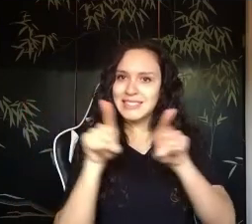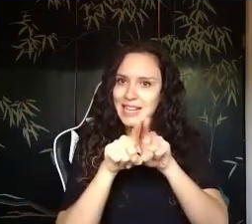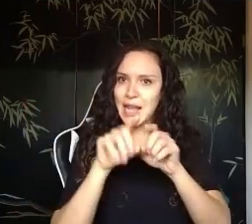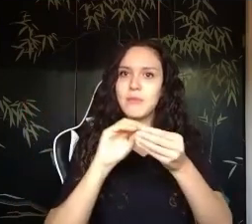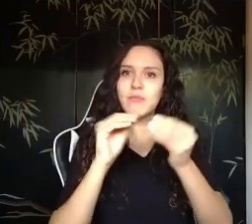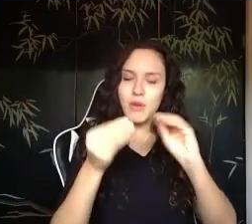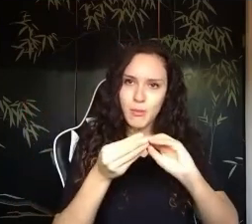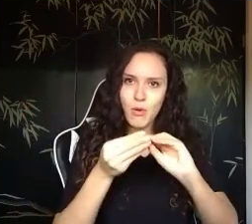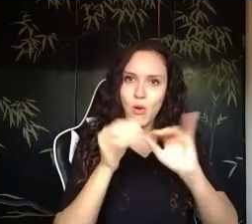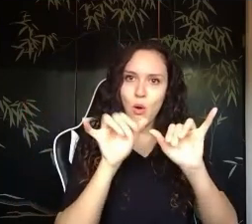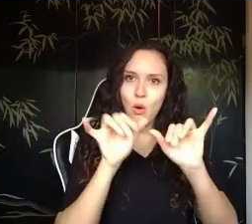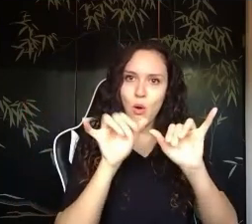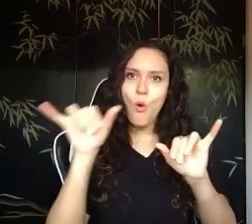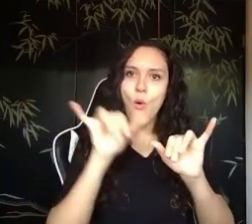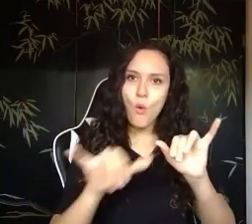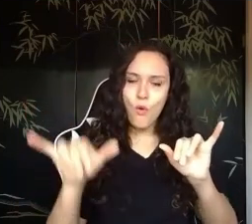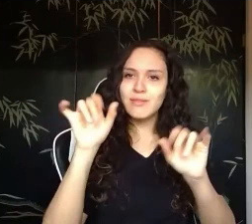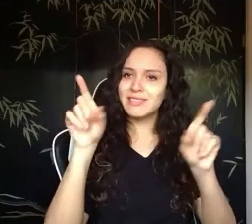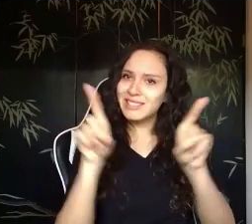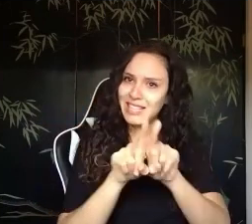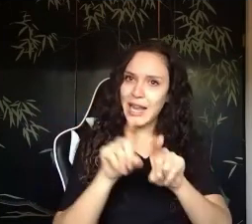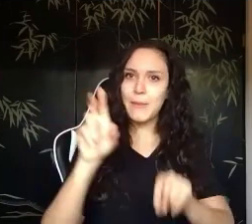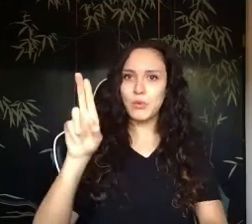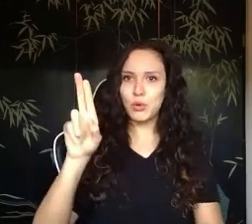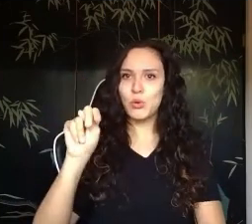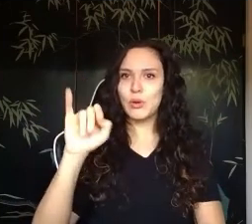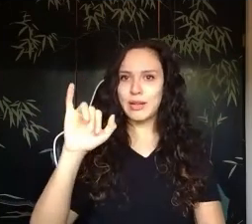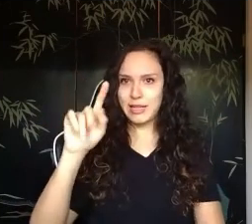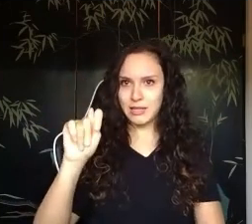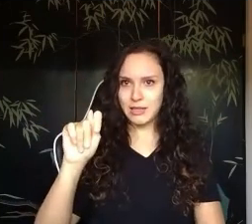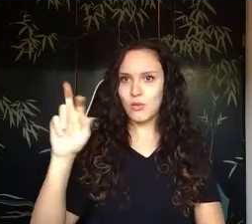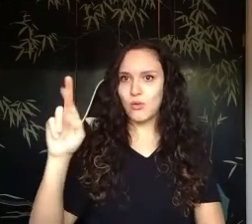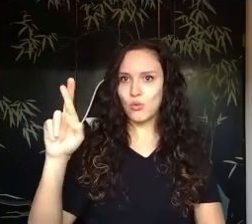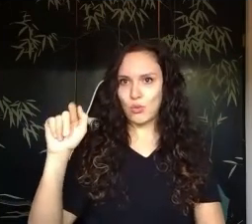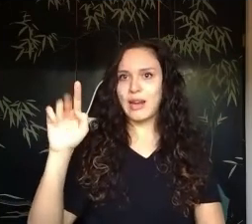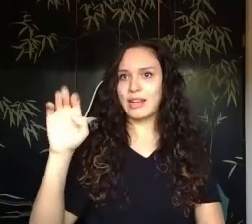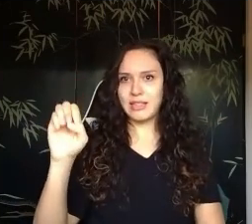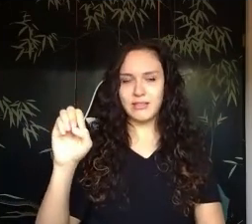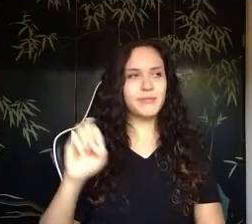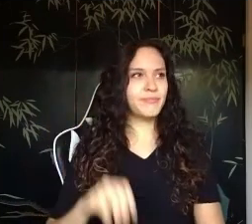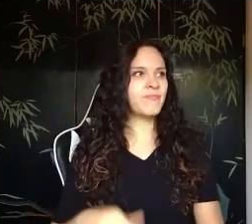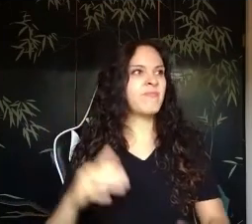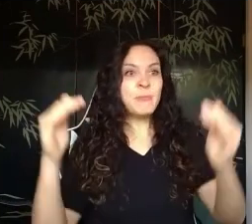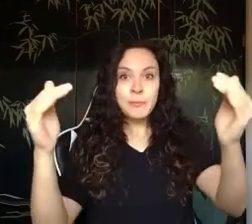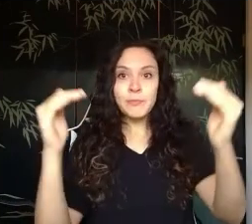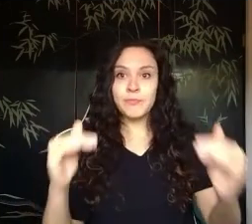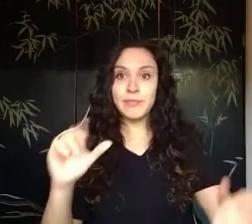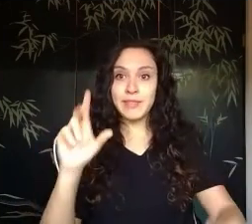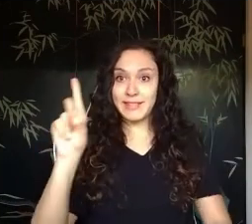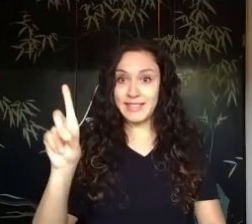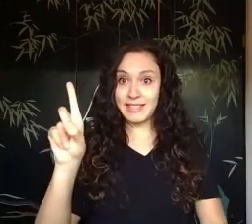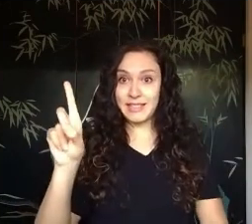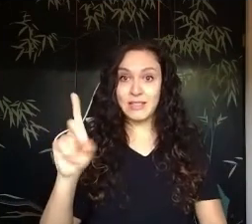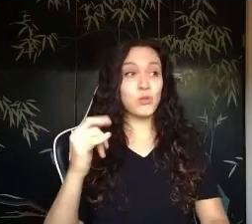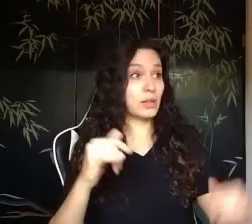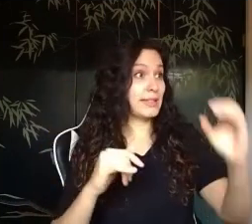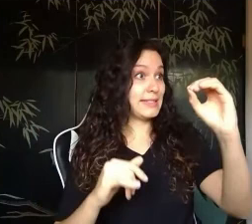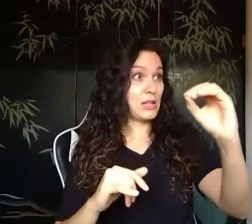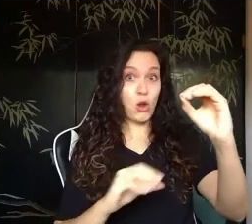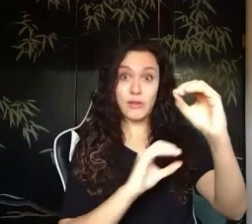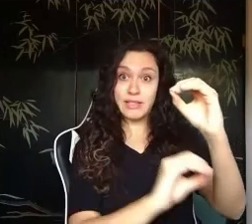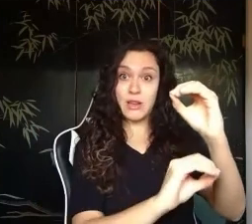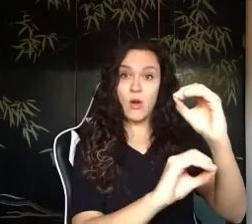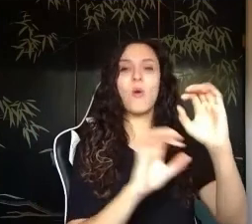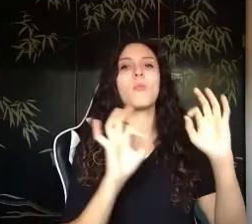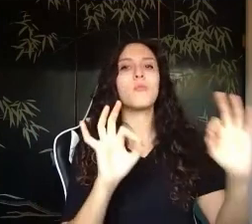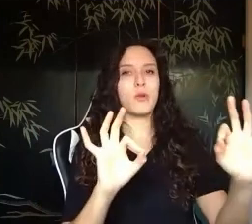proportional. It's the same number over and over again, same unit rate. Well, let's check the next one. Okay, they're both 0, 0, so